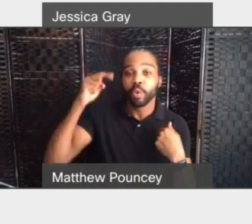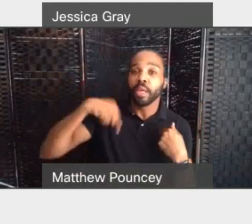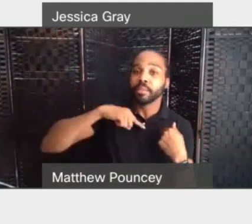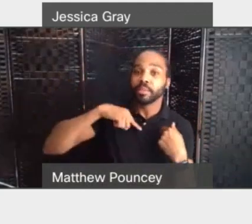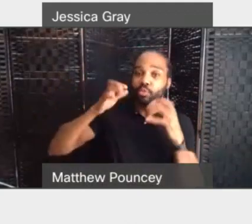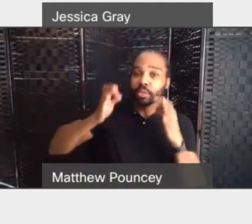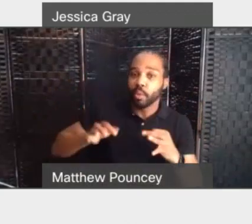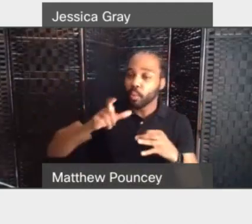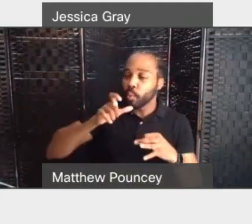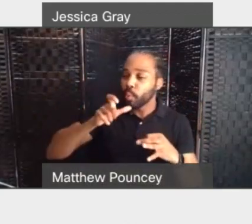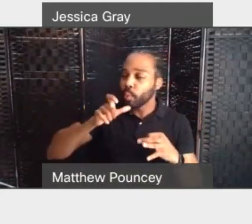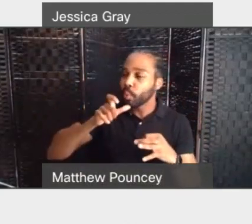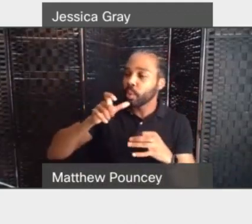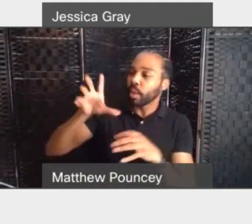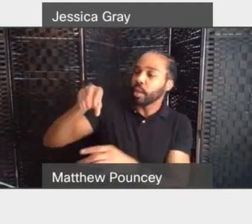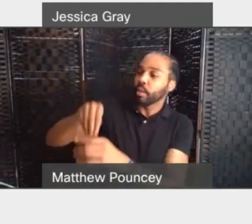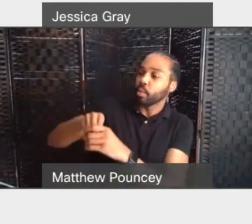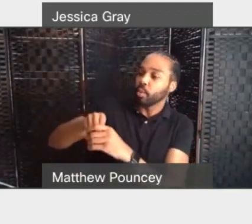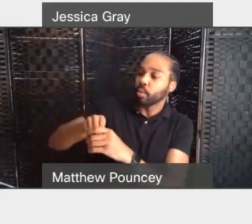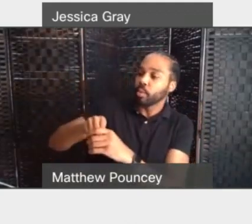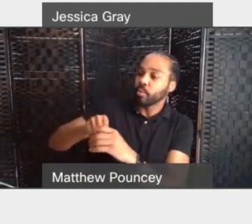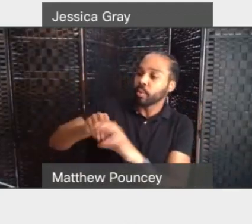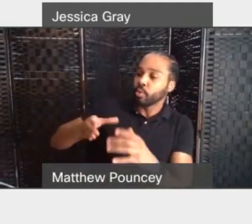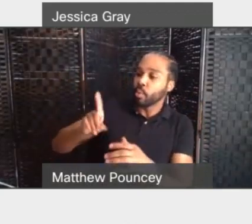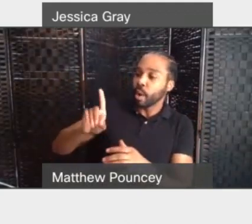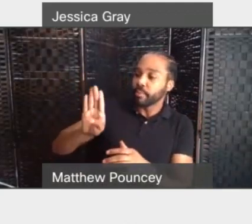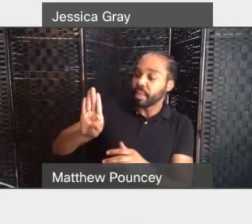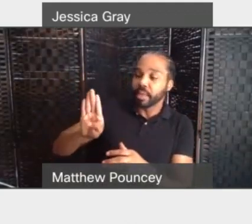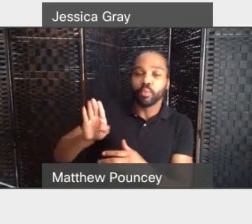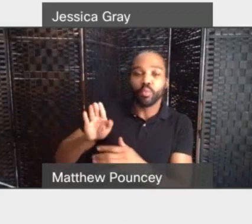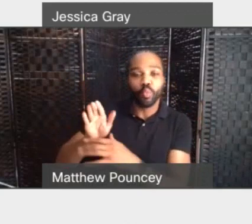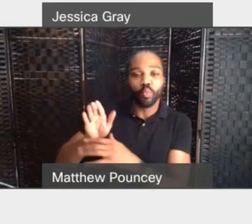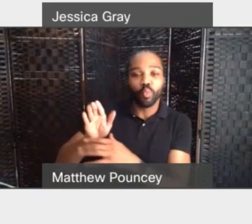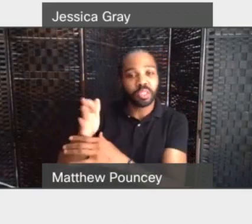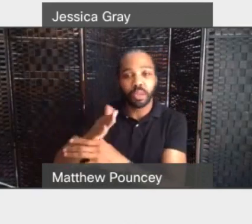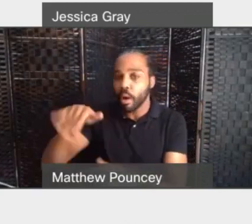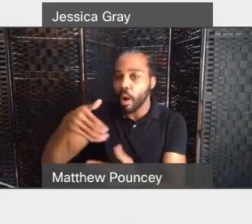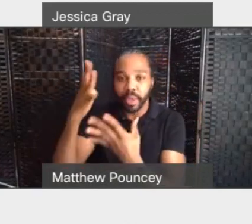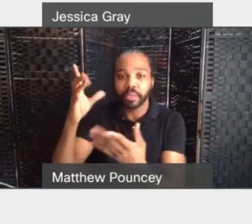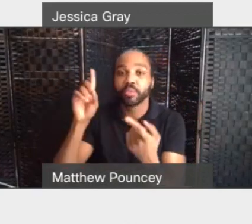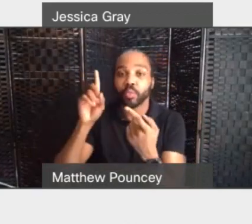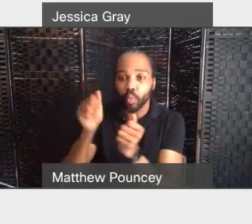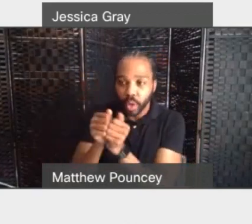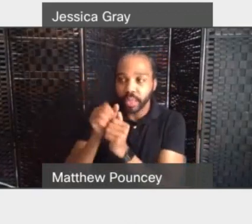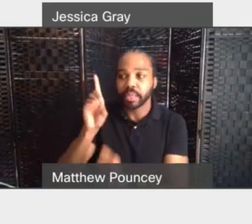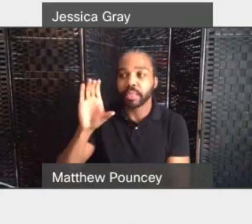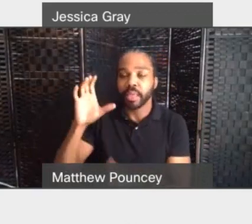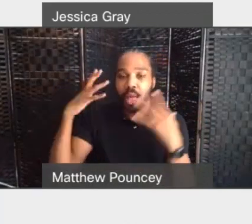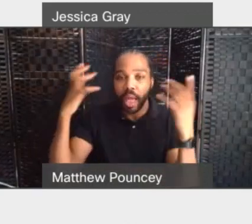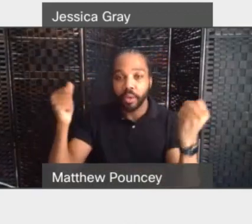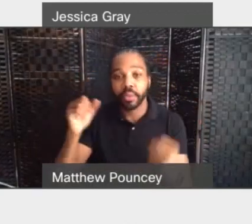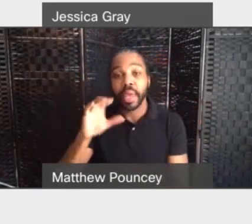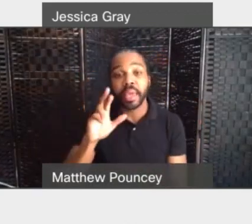to include in the group in 1B, we shared all of our data with DC Health. And as Karen was